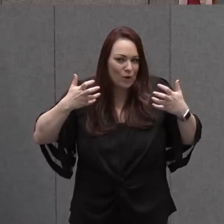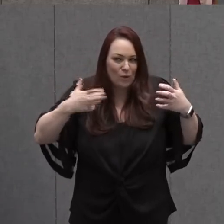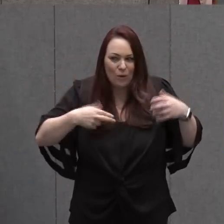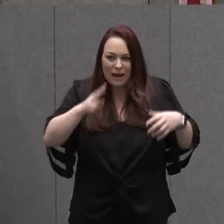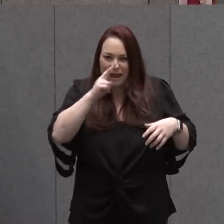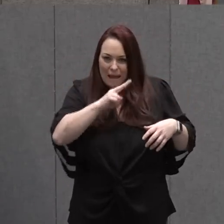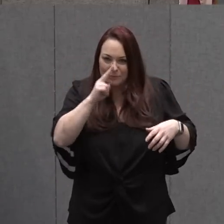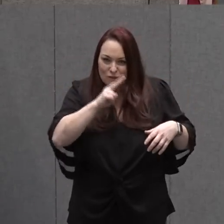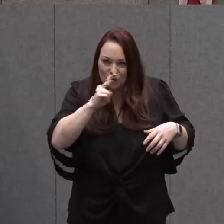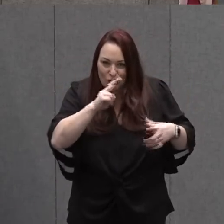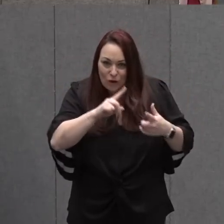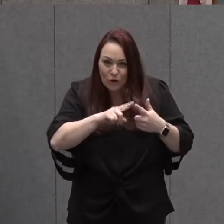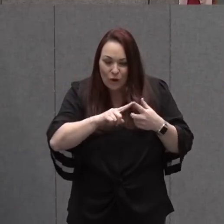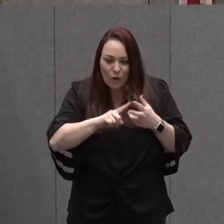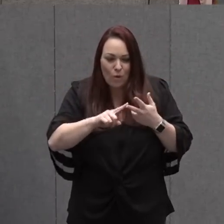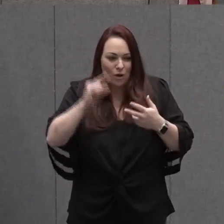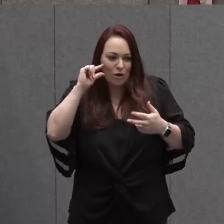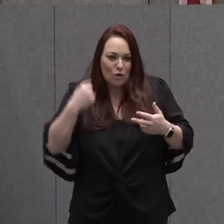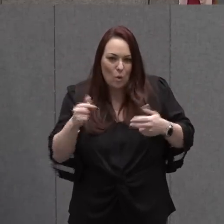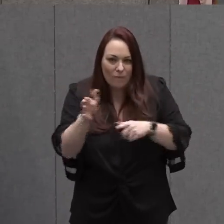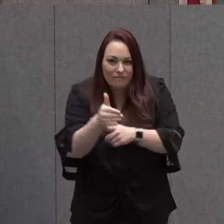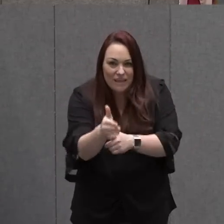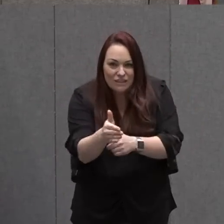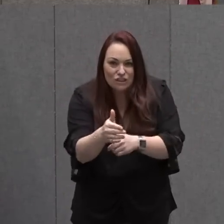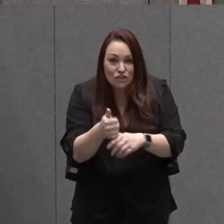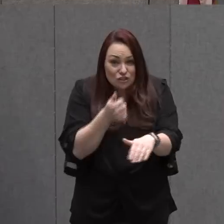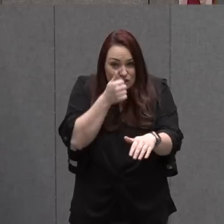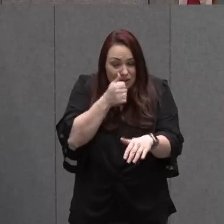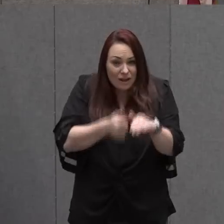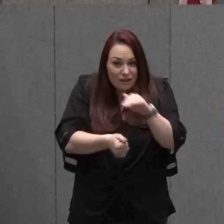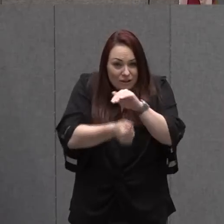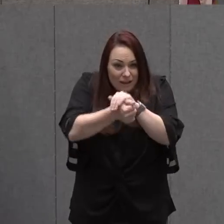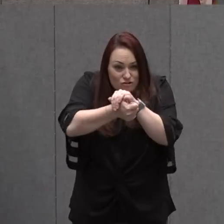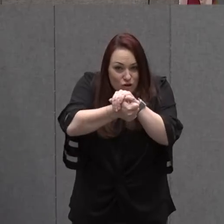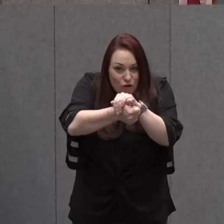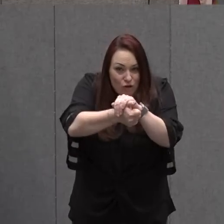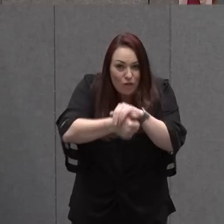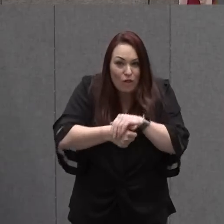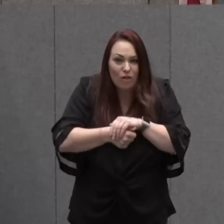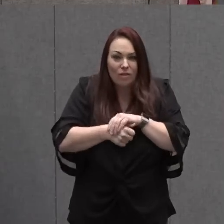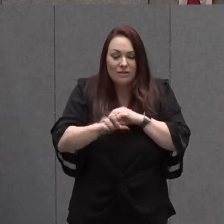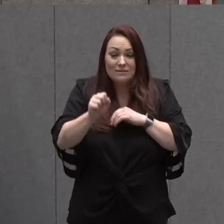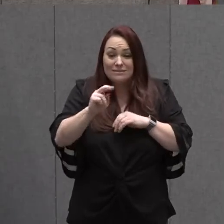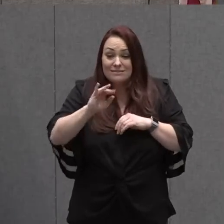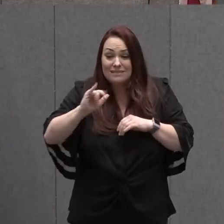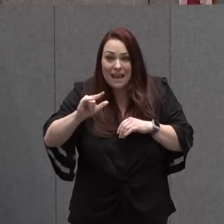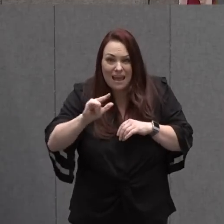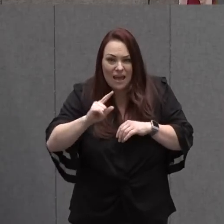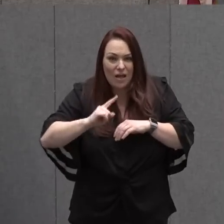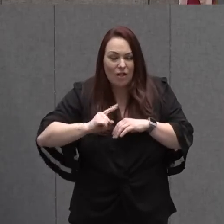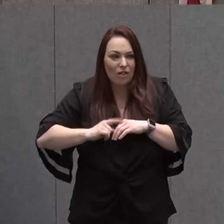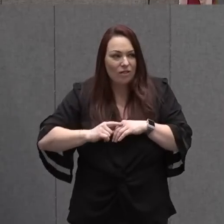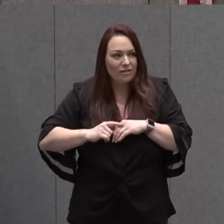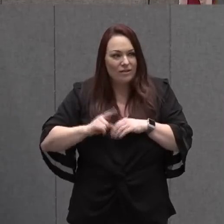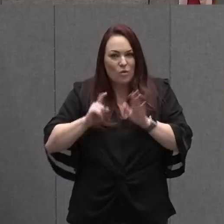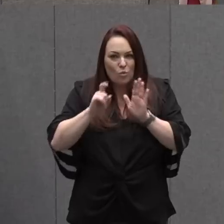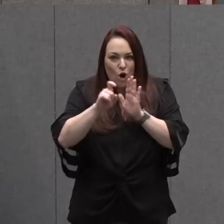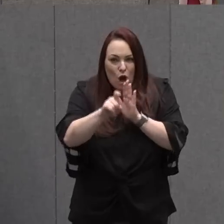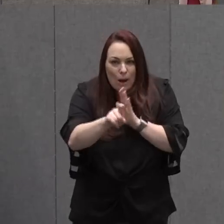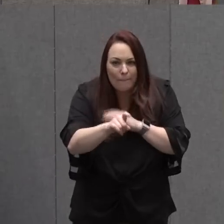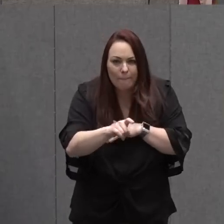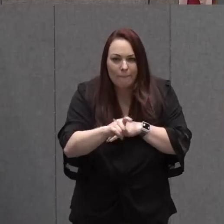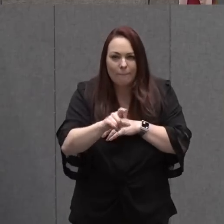a goldfish, turtle, snail, worm, flea.